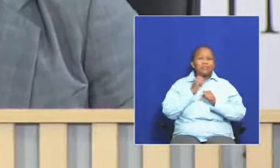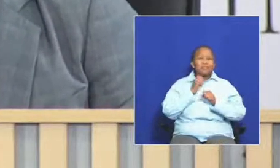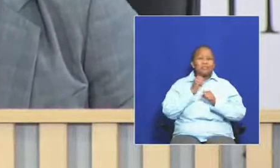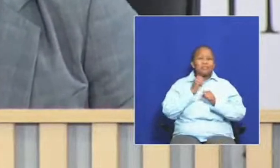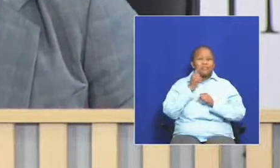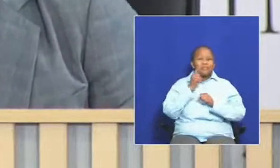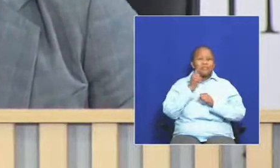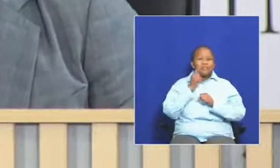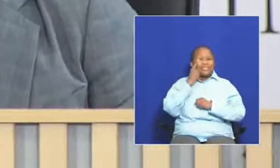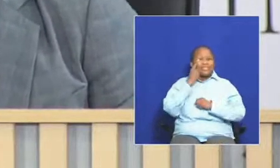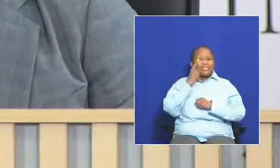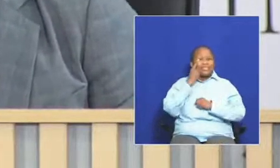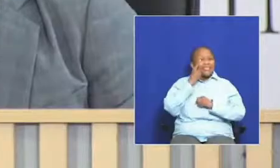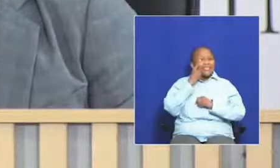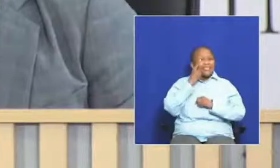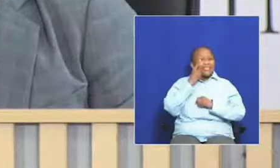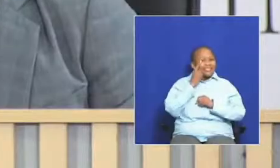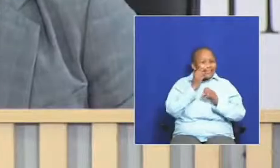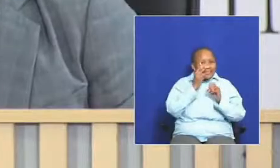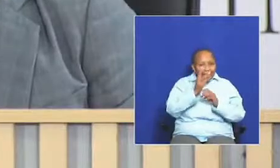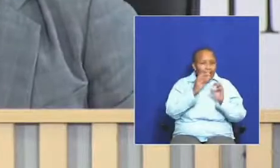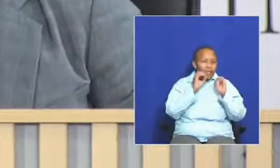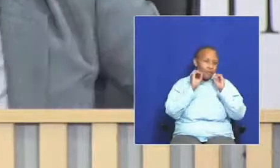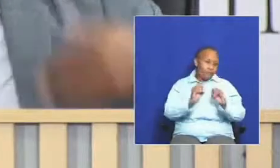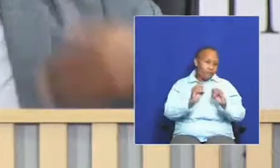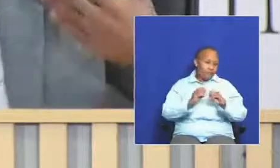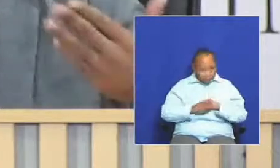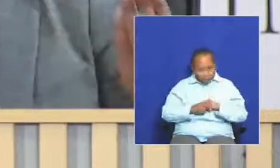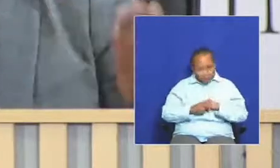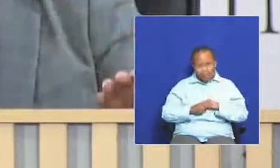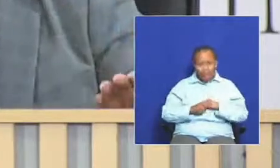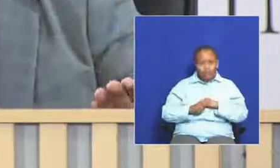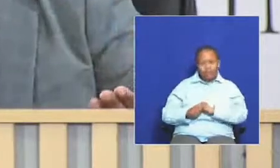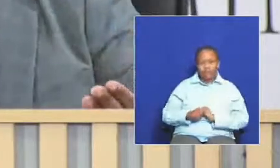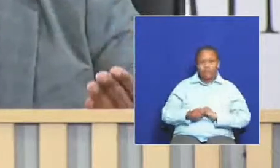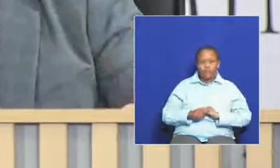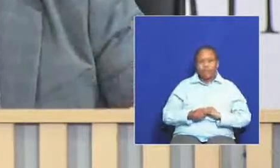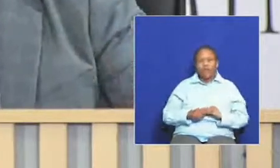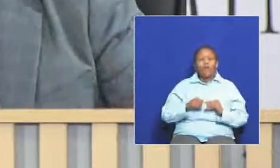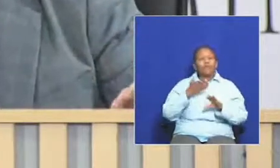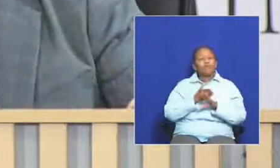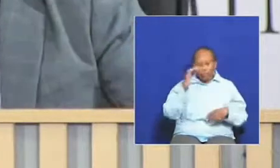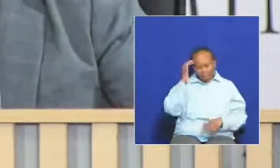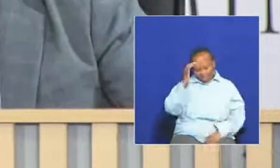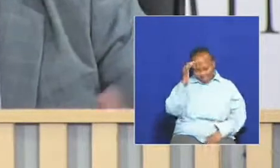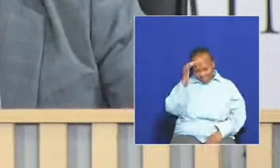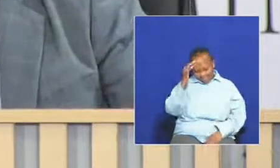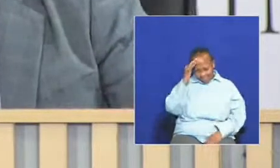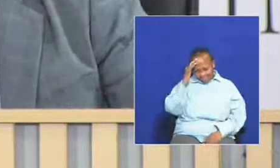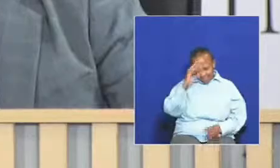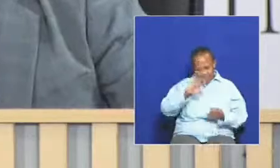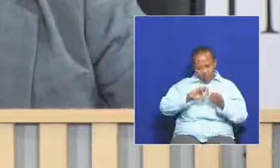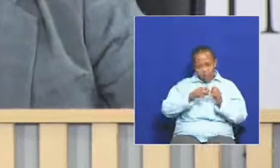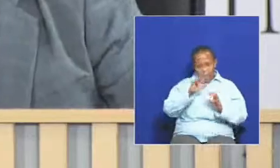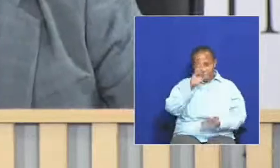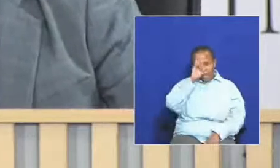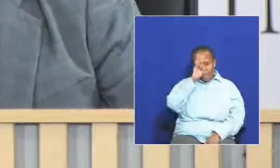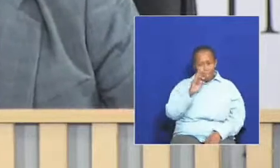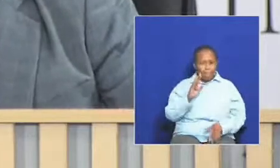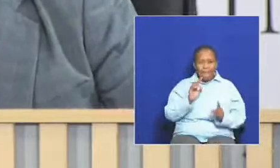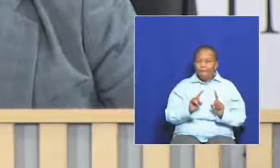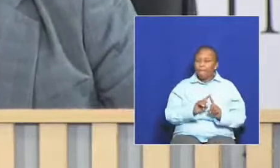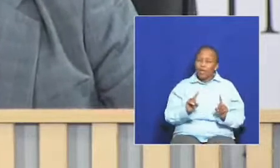Before I came here, I have been trying to remember, obviously, that what was this thing for? I